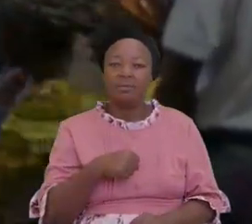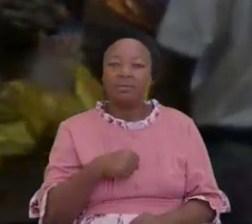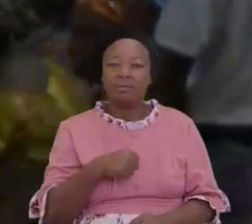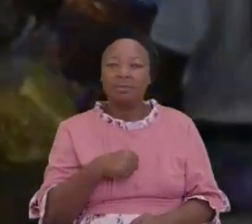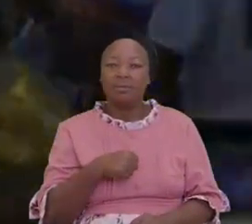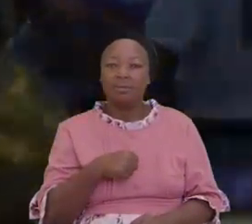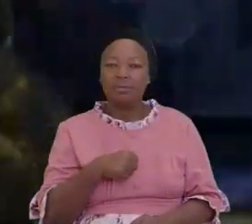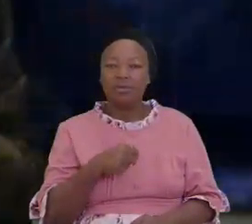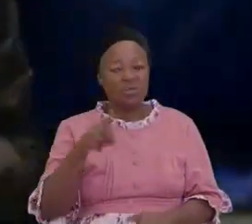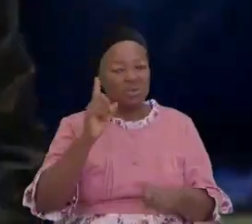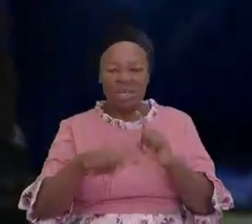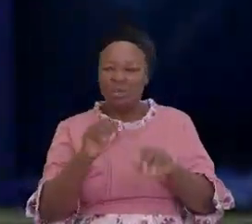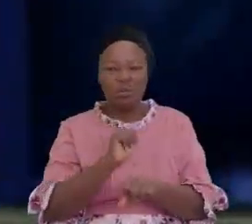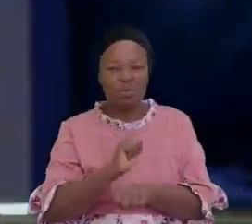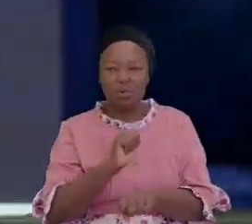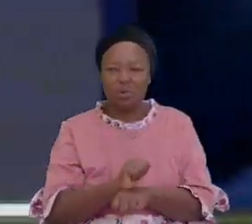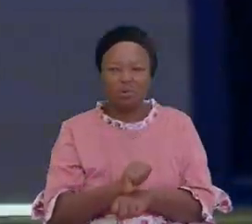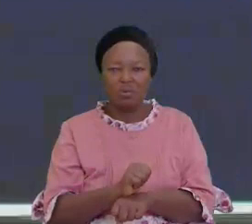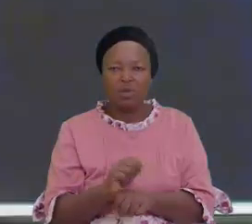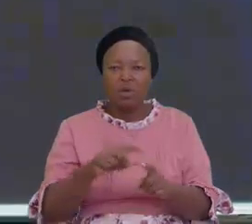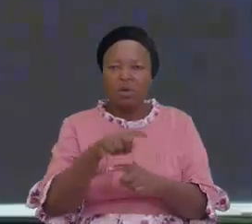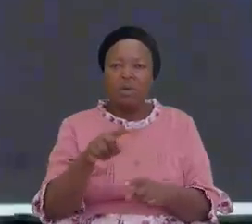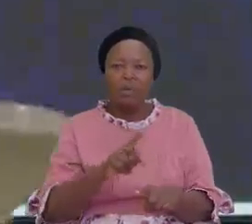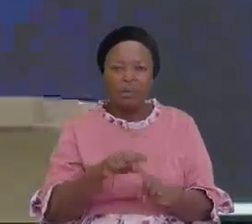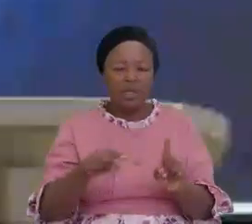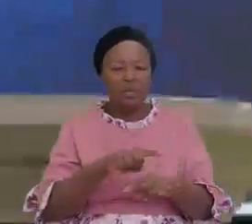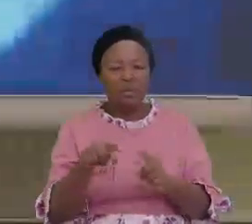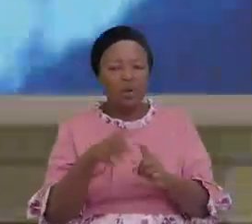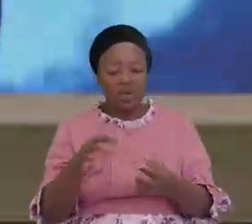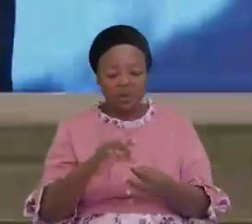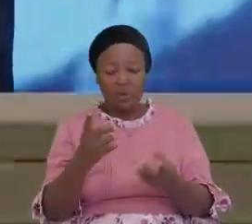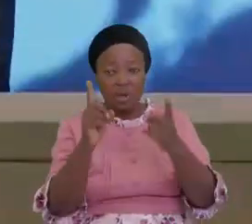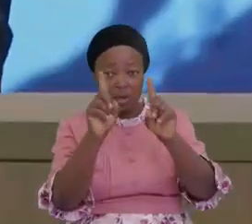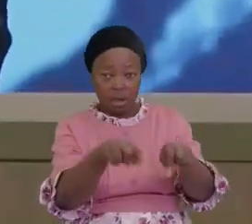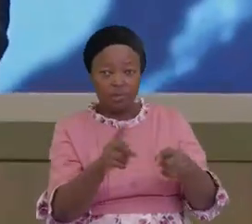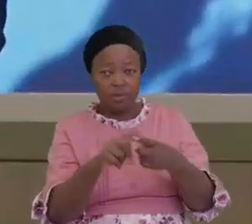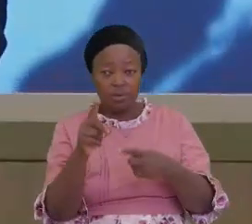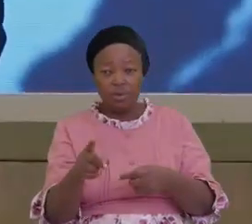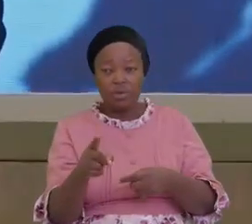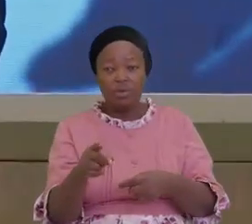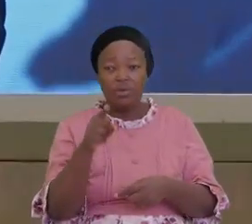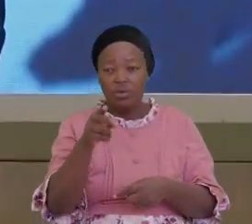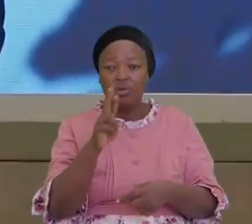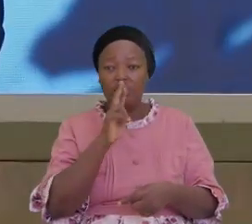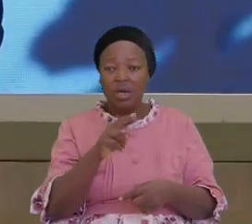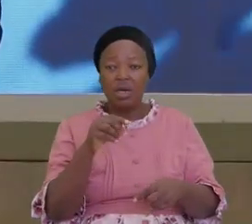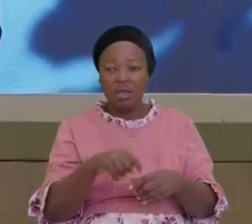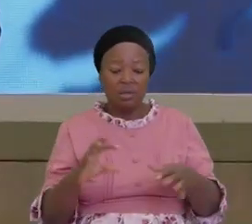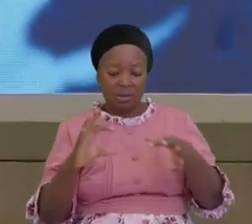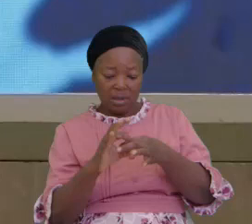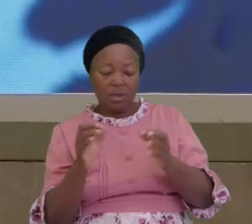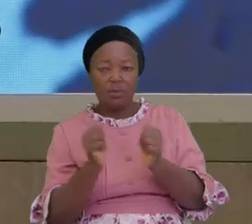They cannot work. But the Spirit comes to you. You are in cooperation with the Spirit of